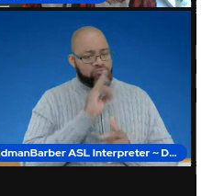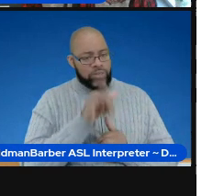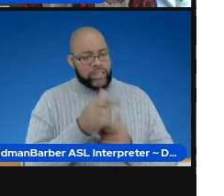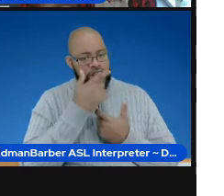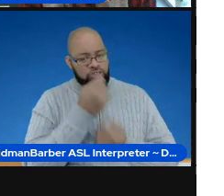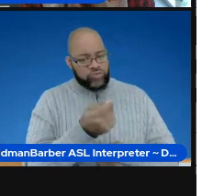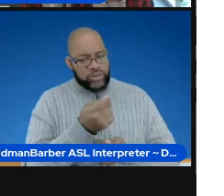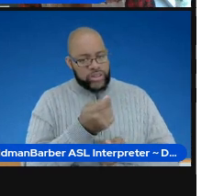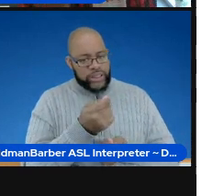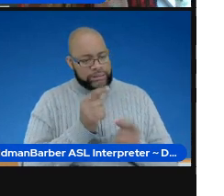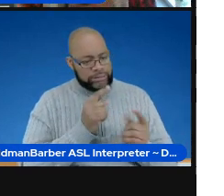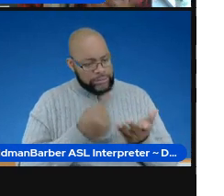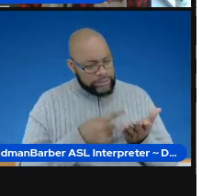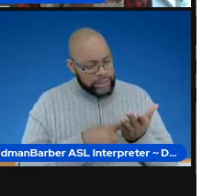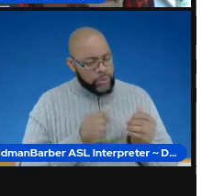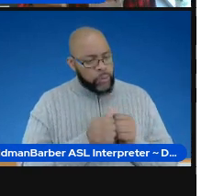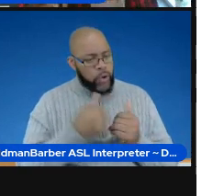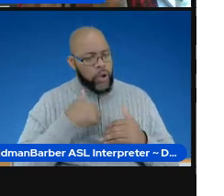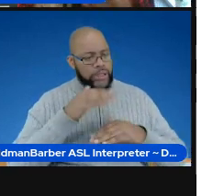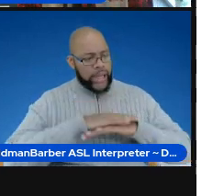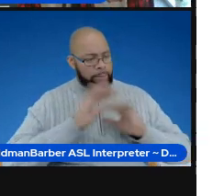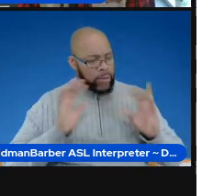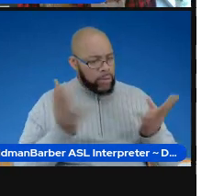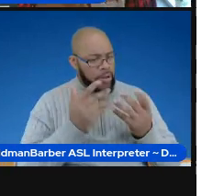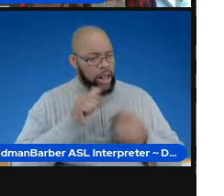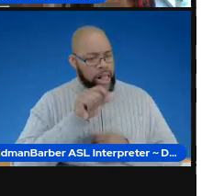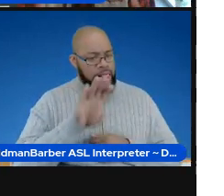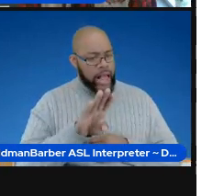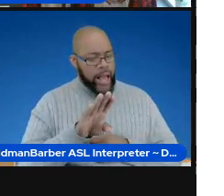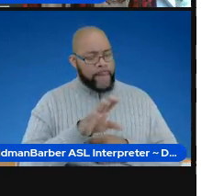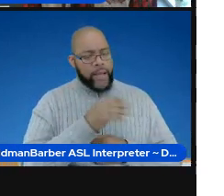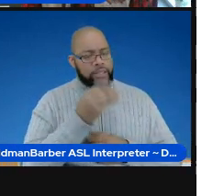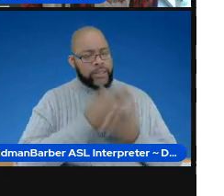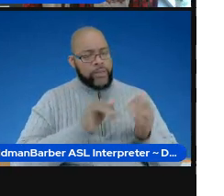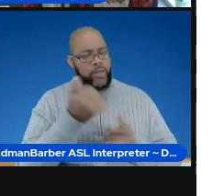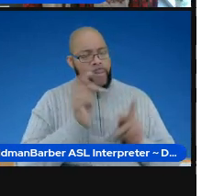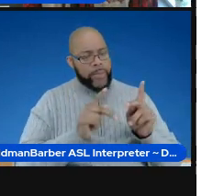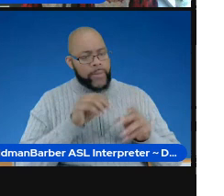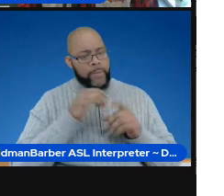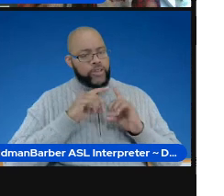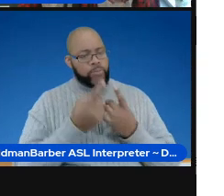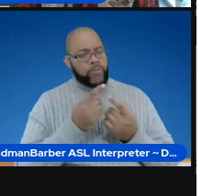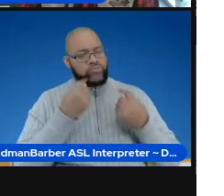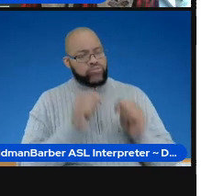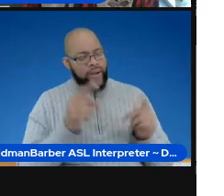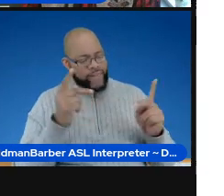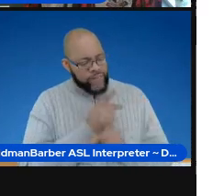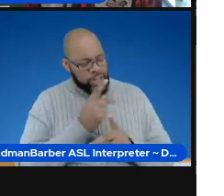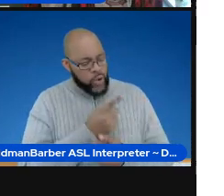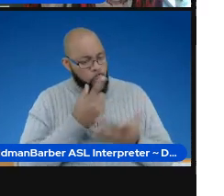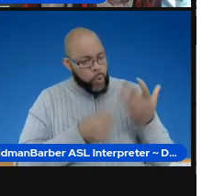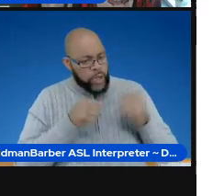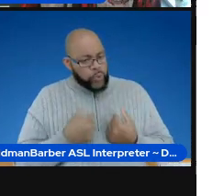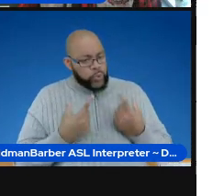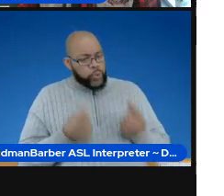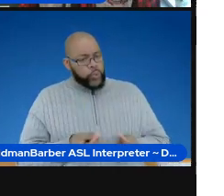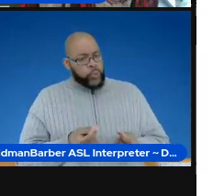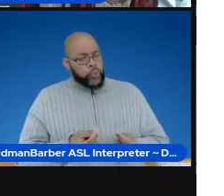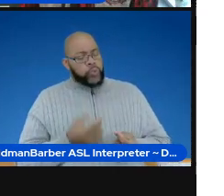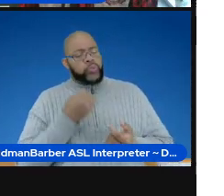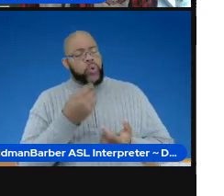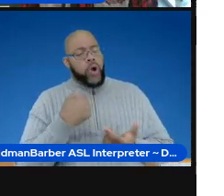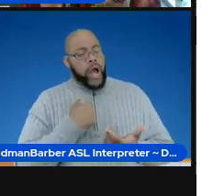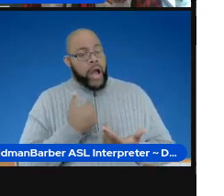interesting conversation around our table as our laboratory and some of the other folks in my department were trying to figure out, well, what can we do? And so